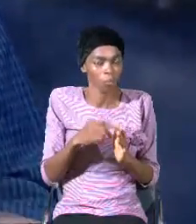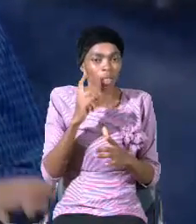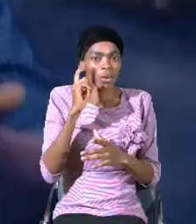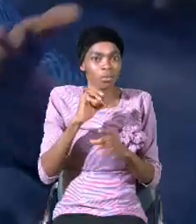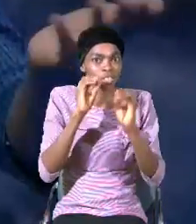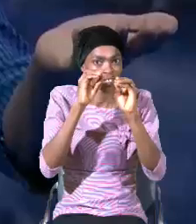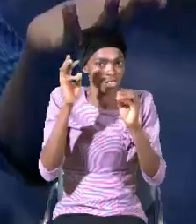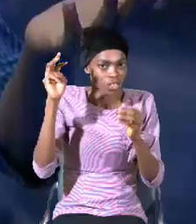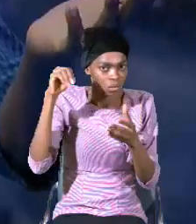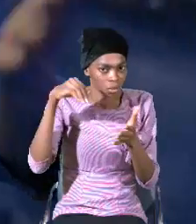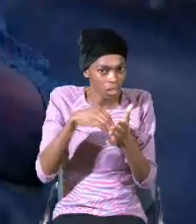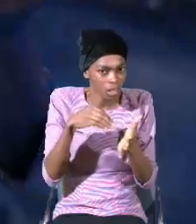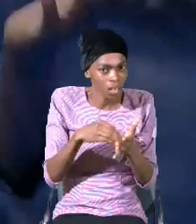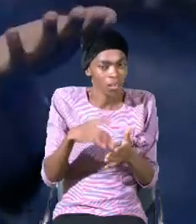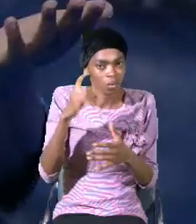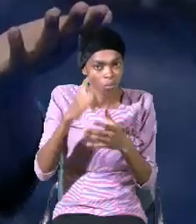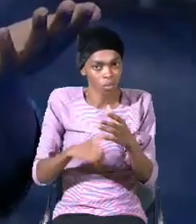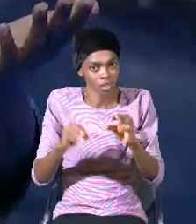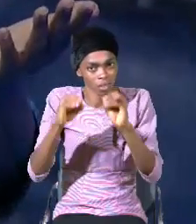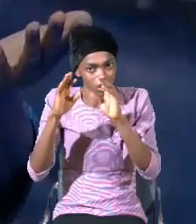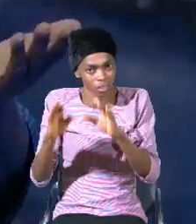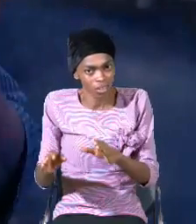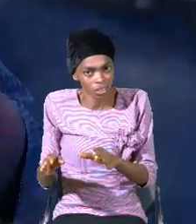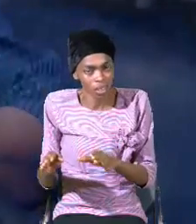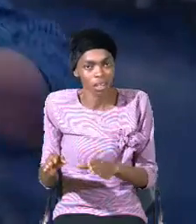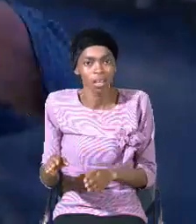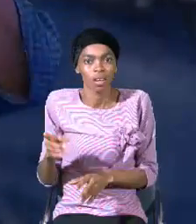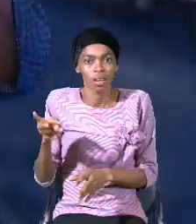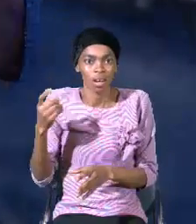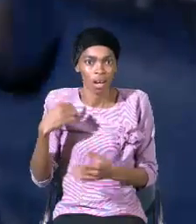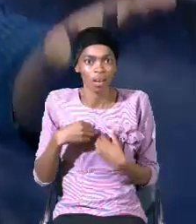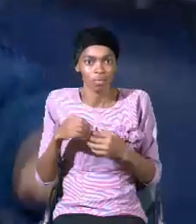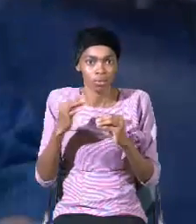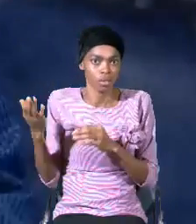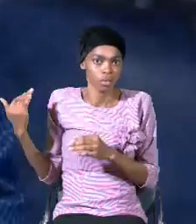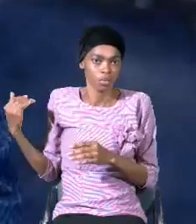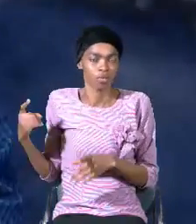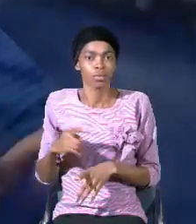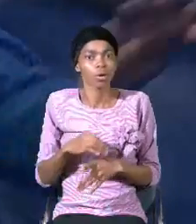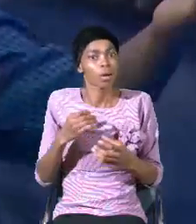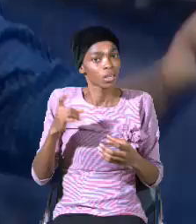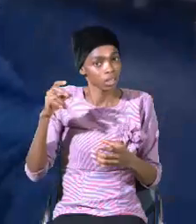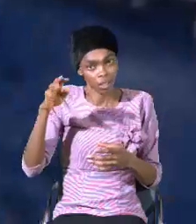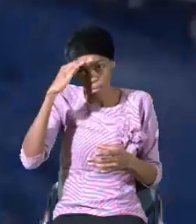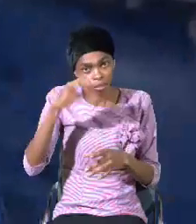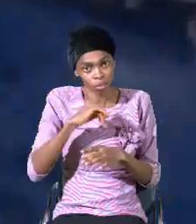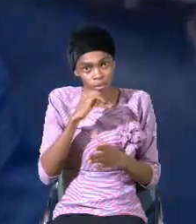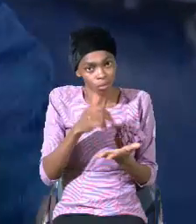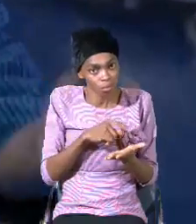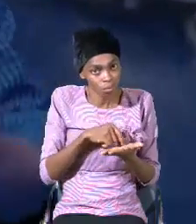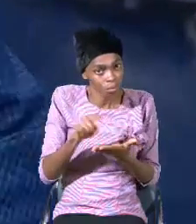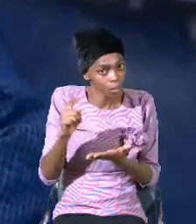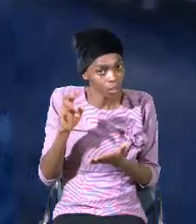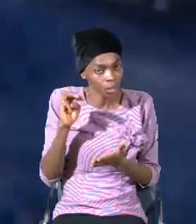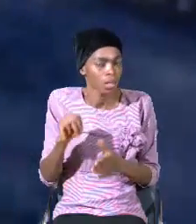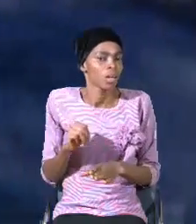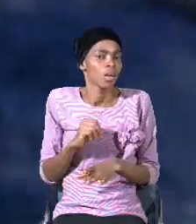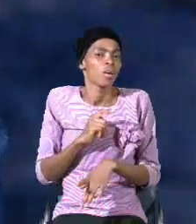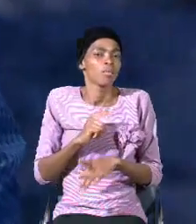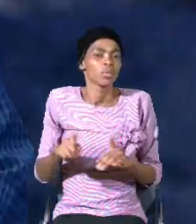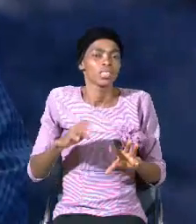had said. Even though I wasn't giving him money, I was giving service, free of charge. And the